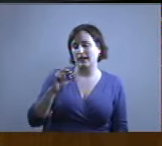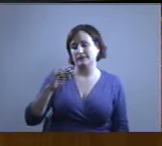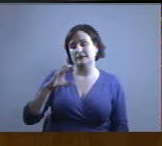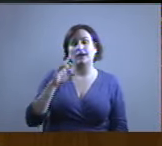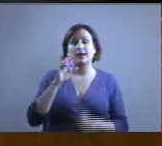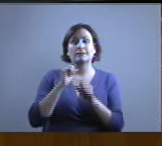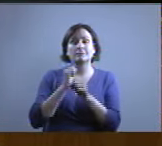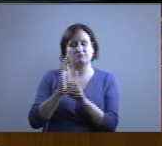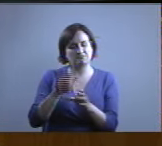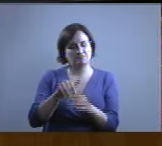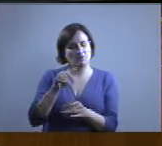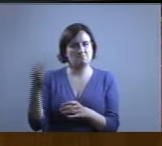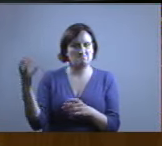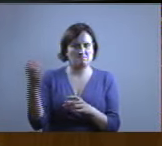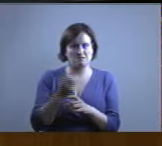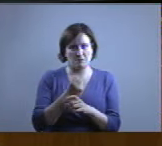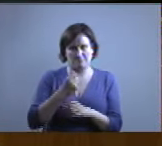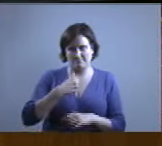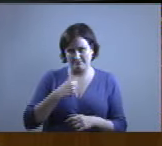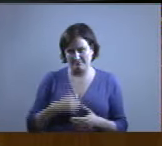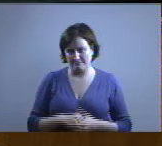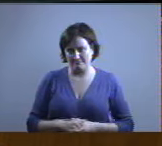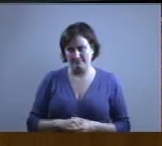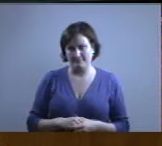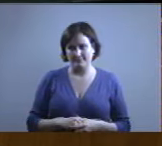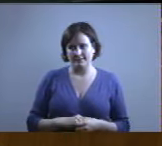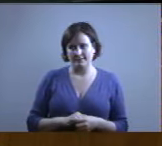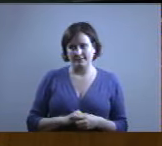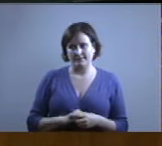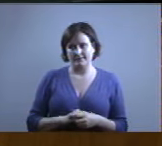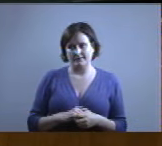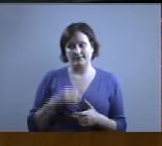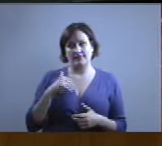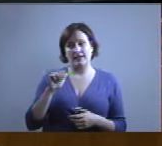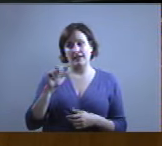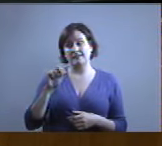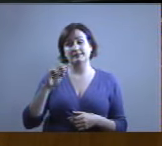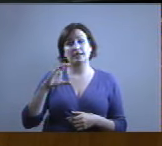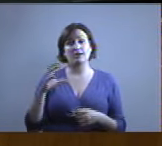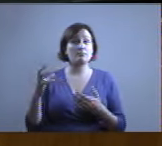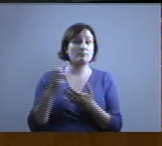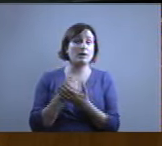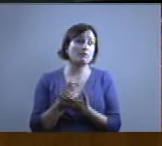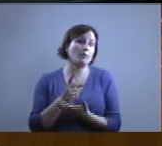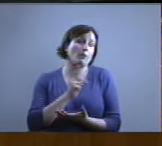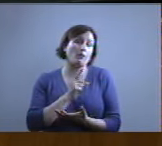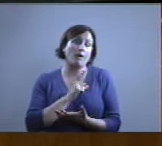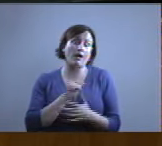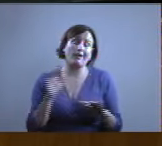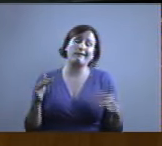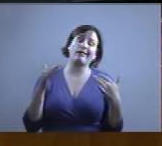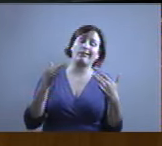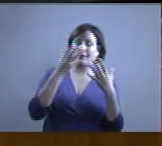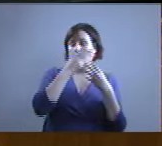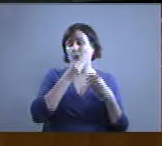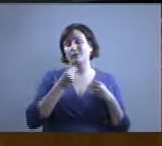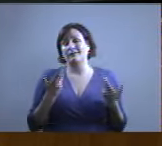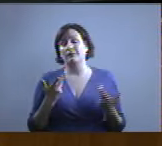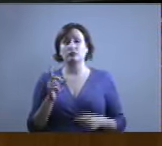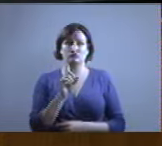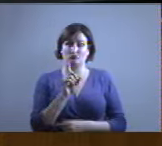The ANC will win not because of his beautiful colors, but because of his track record of